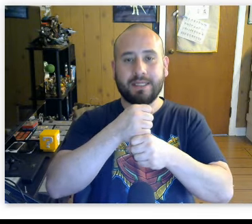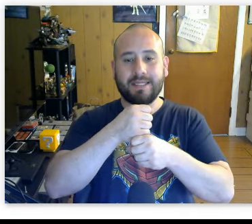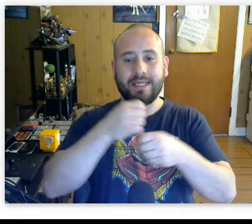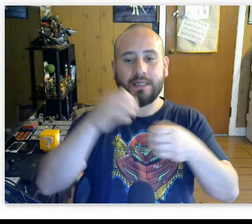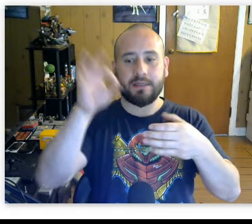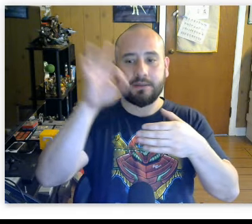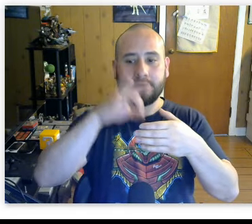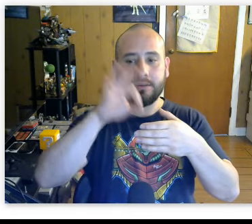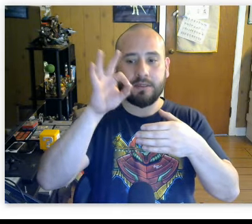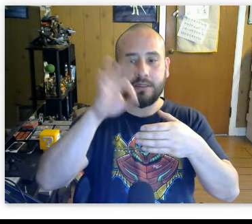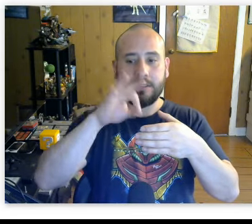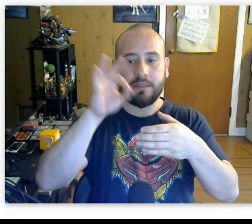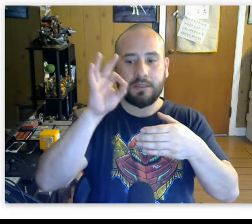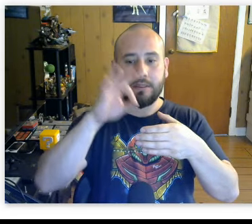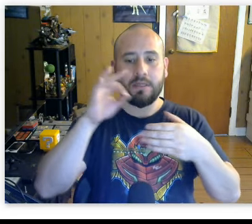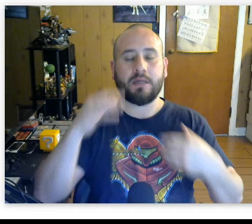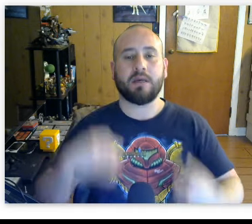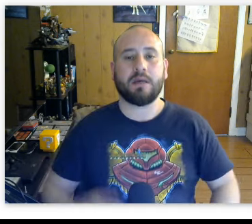tea.